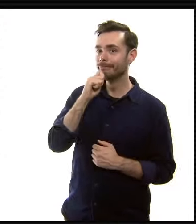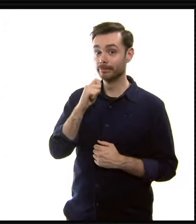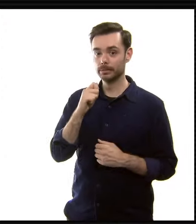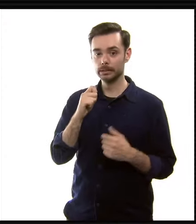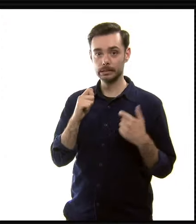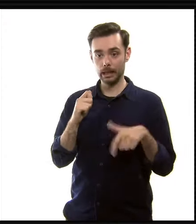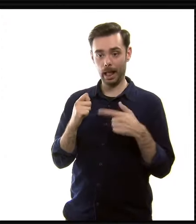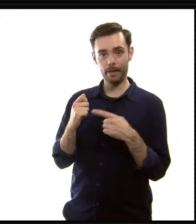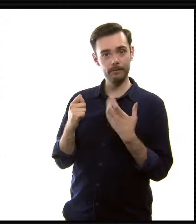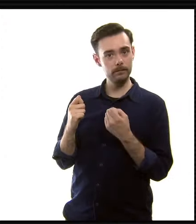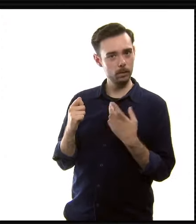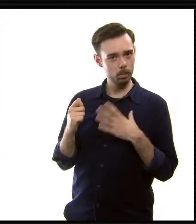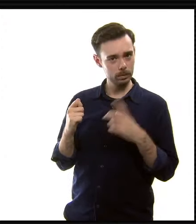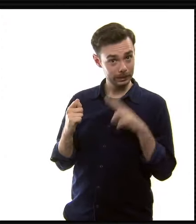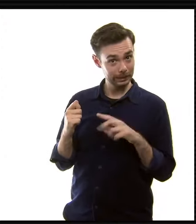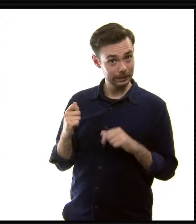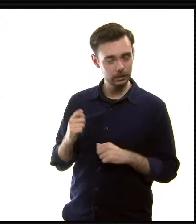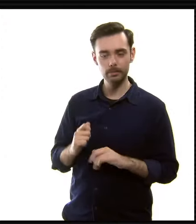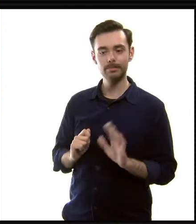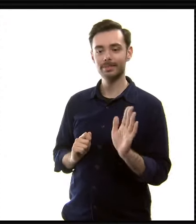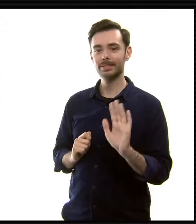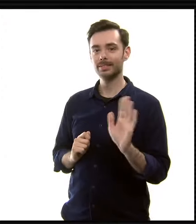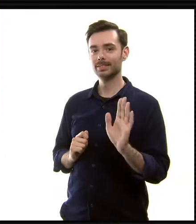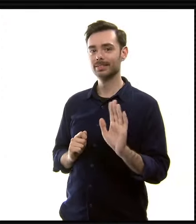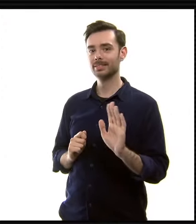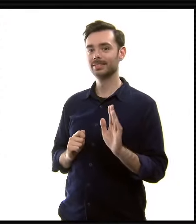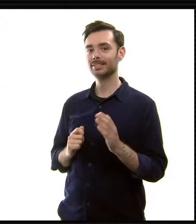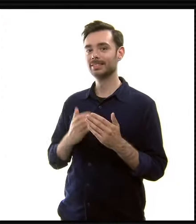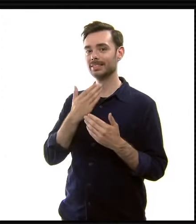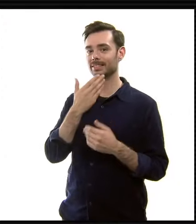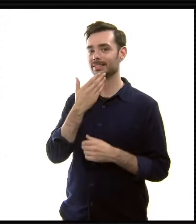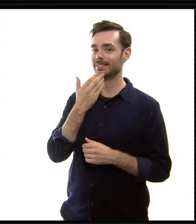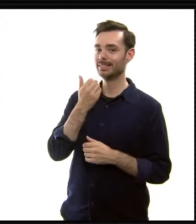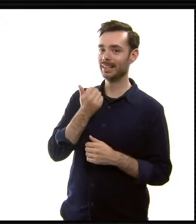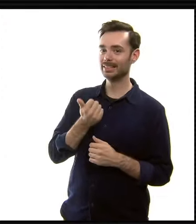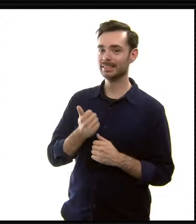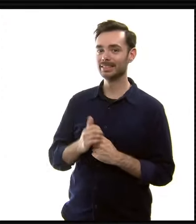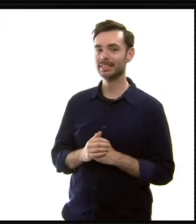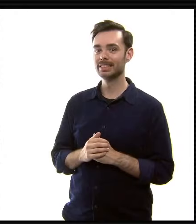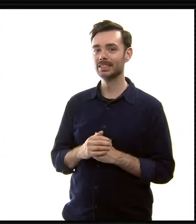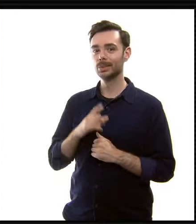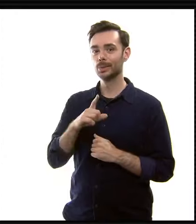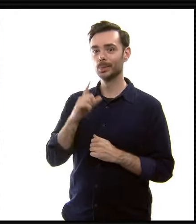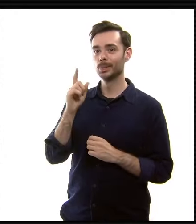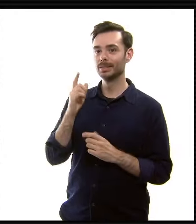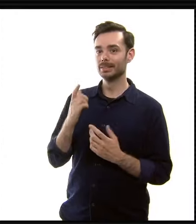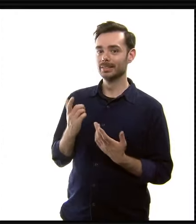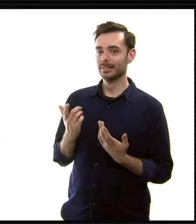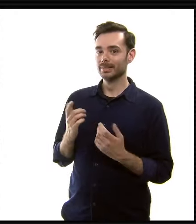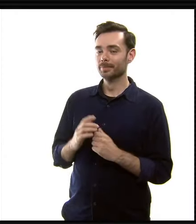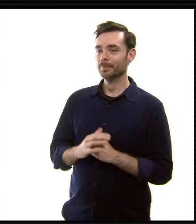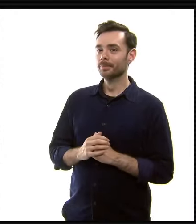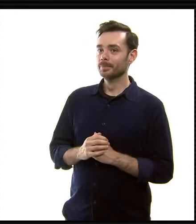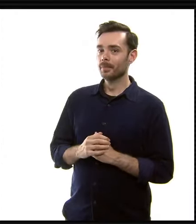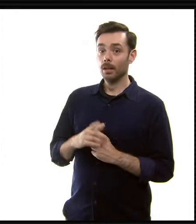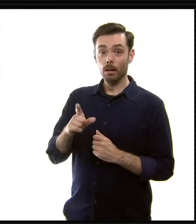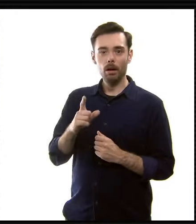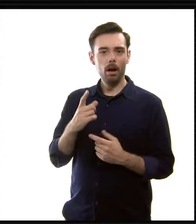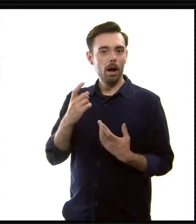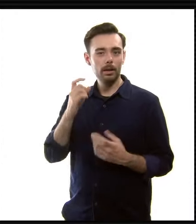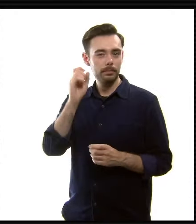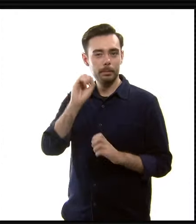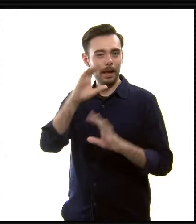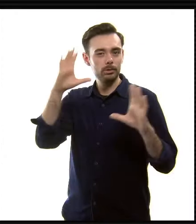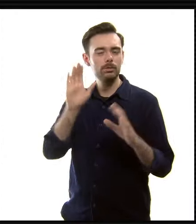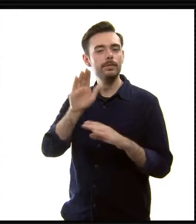if you want to see it. I don't, but that's nice. It's good that you've had that longevity. Yeah, they're going to put it in a museum eventually, I yeah, bet. probably.